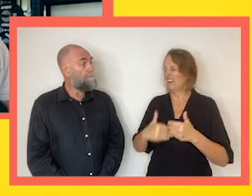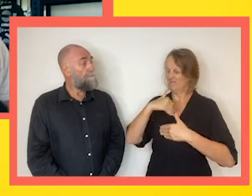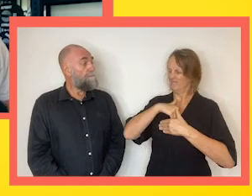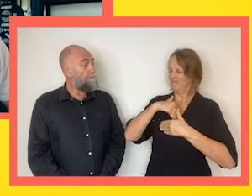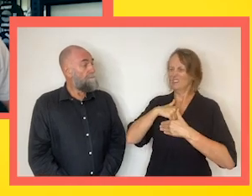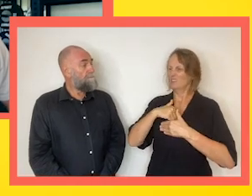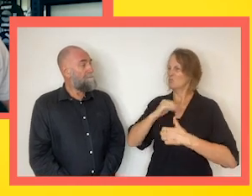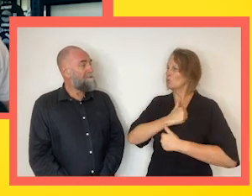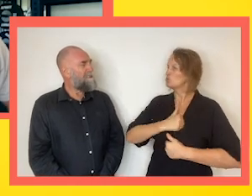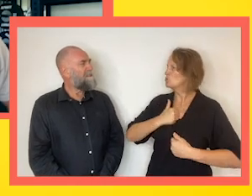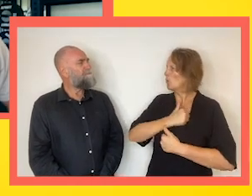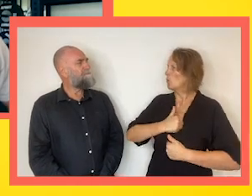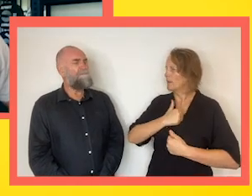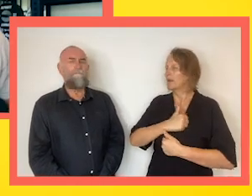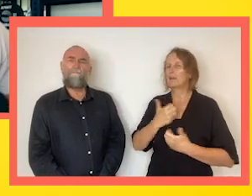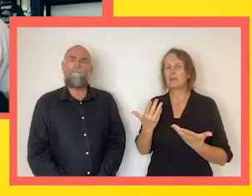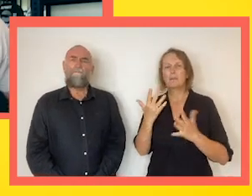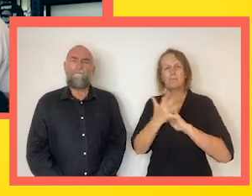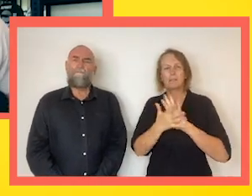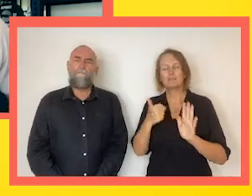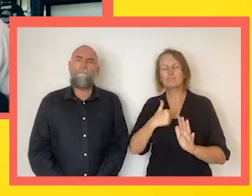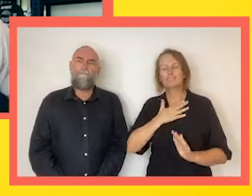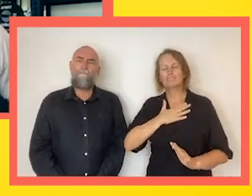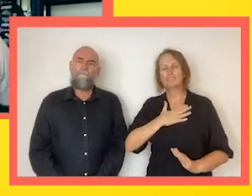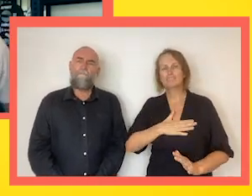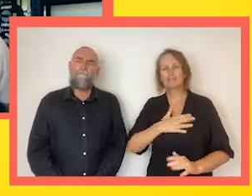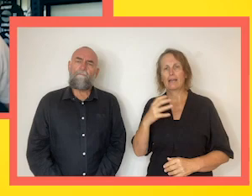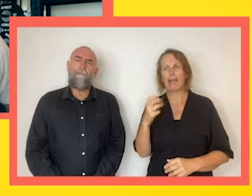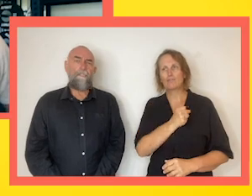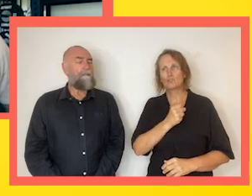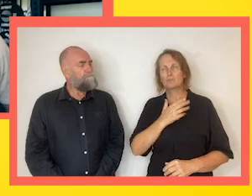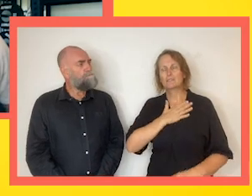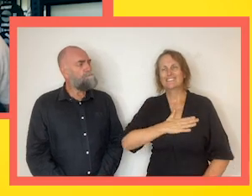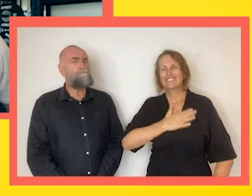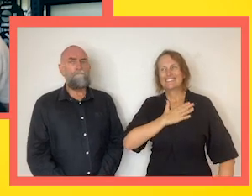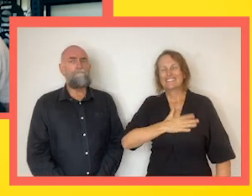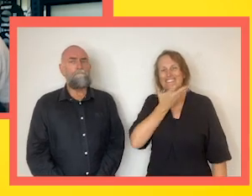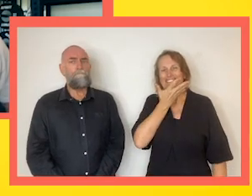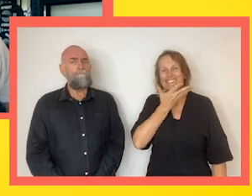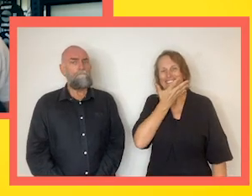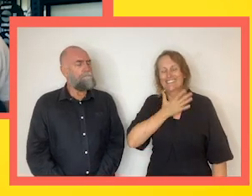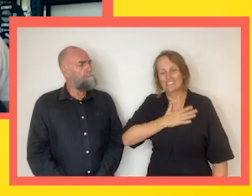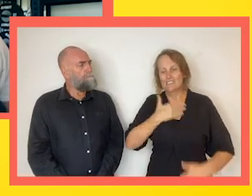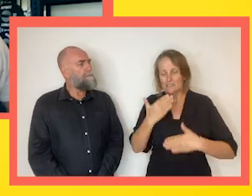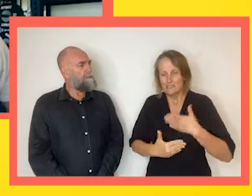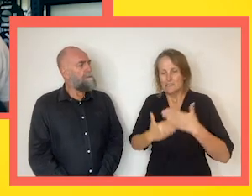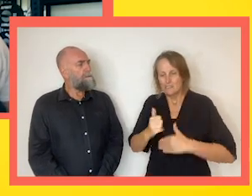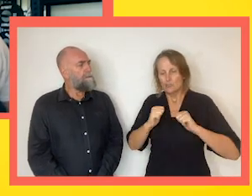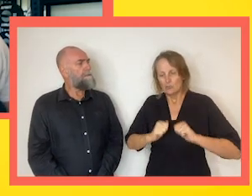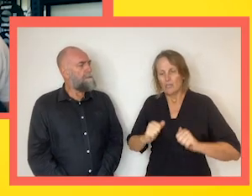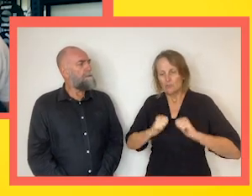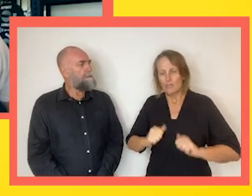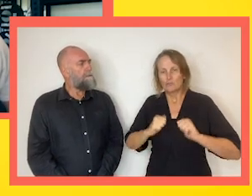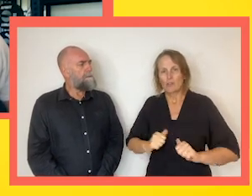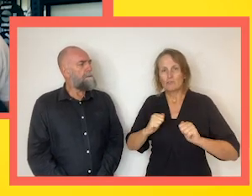start to not enjoy it, and it's something you have to do, and you don't want to let other people down, you don't want to let family down, and it's sort of